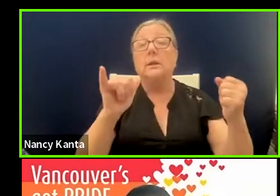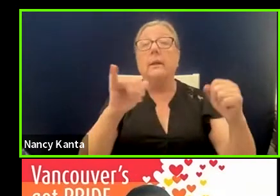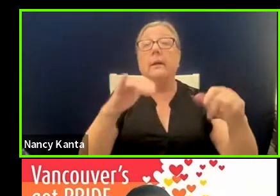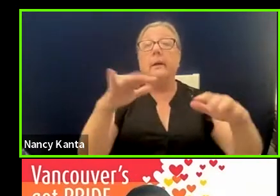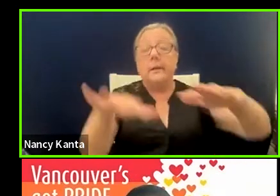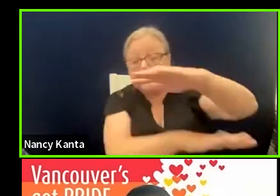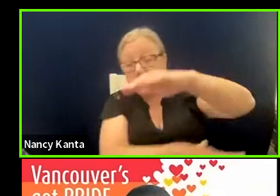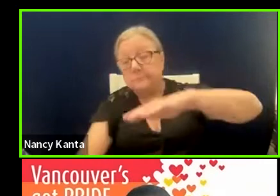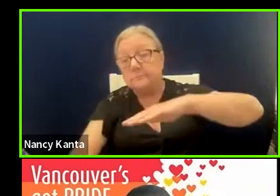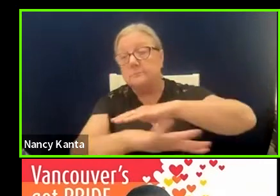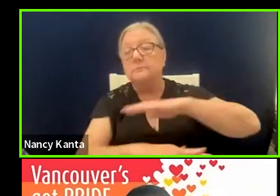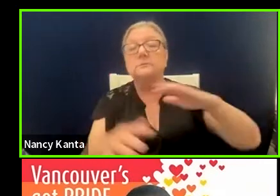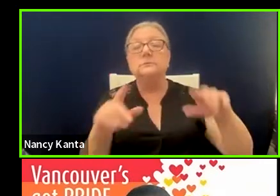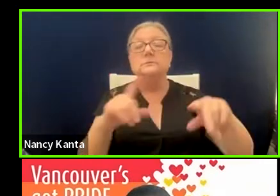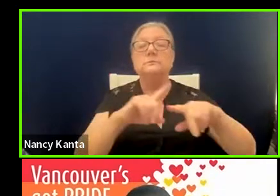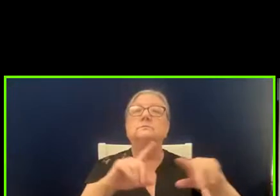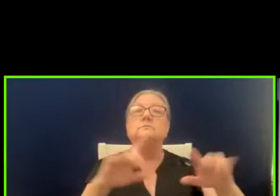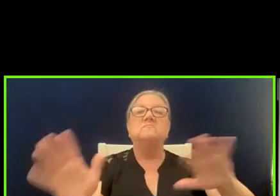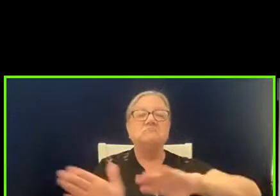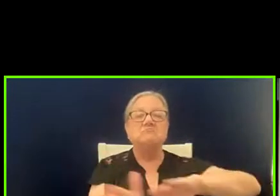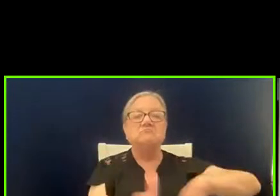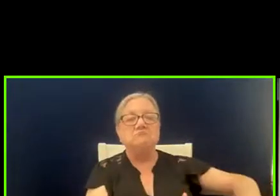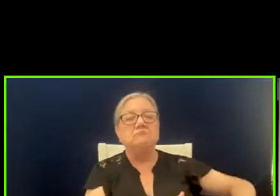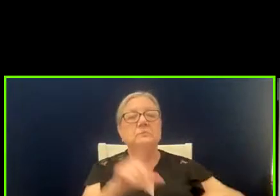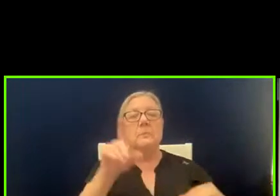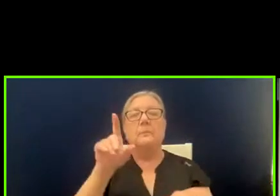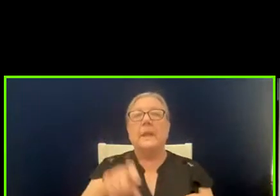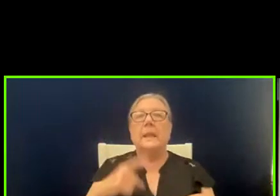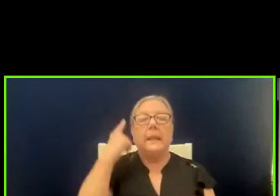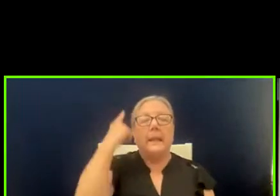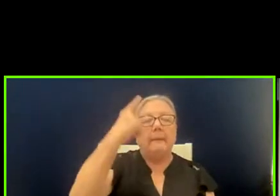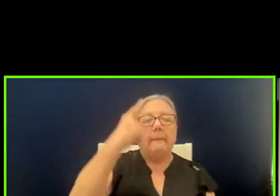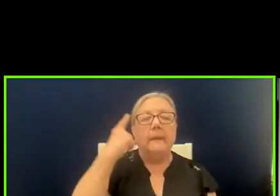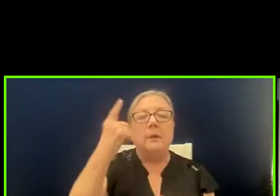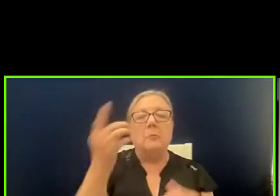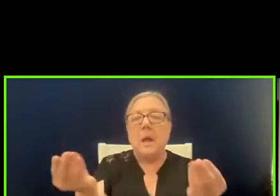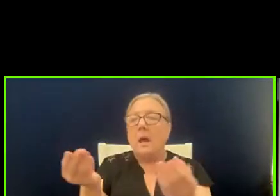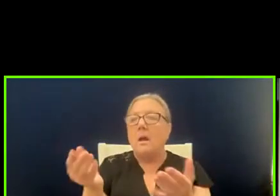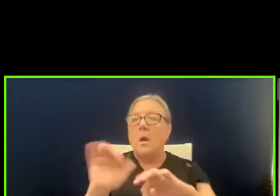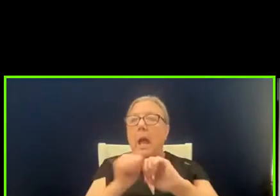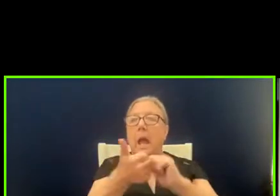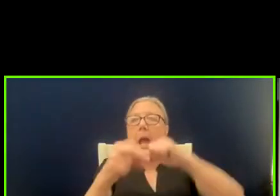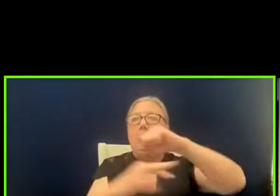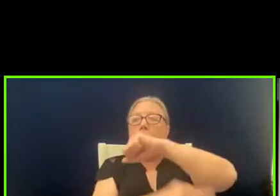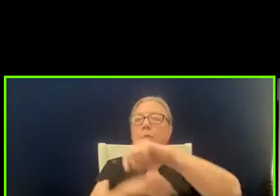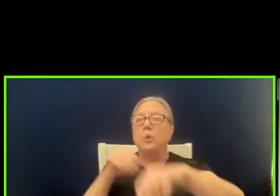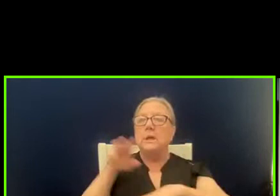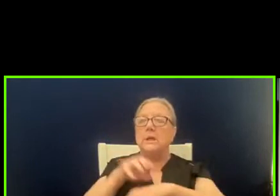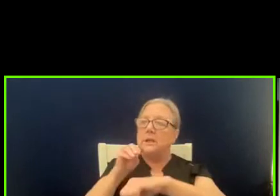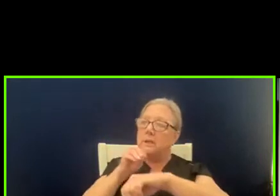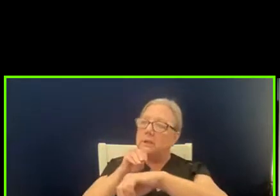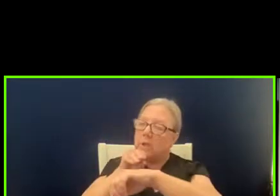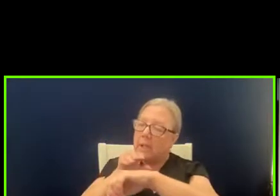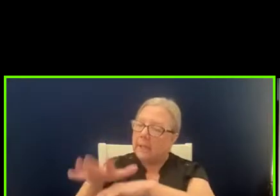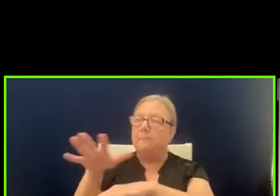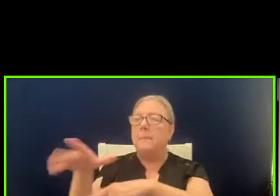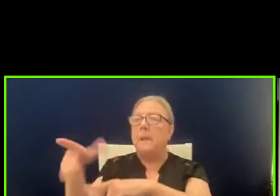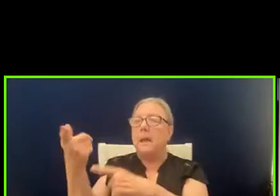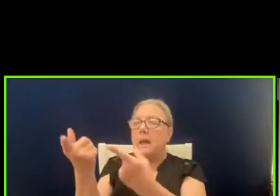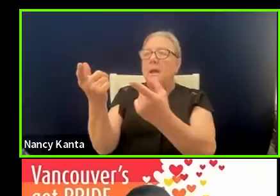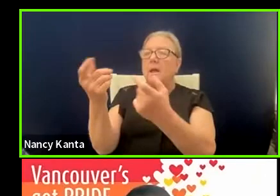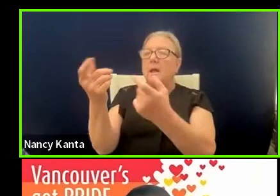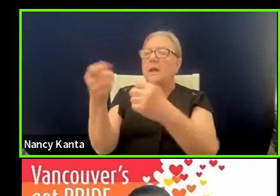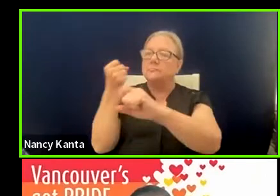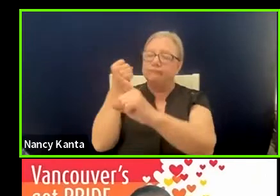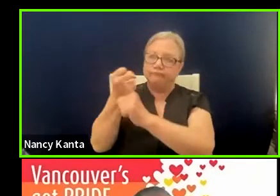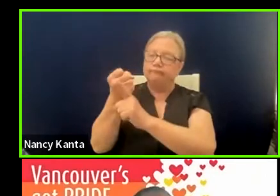about the bigger issues of, say, displacement or property impacts, et cetera. And we have some of that. We have